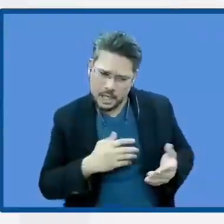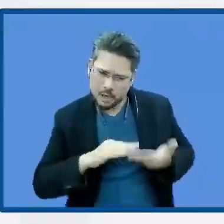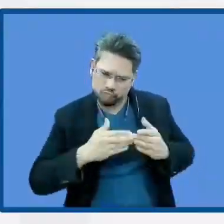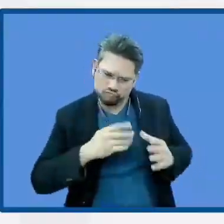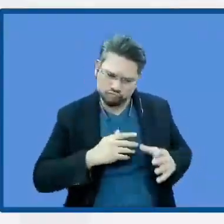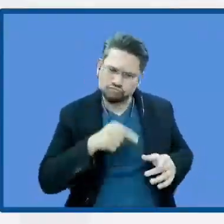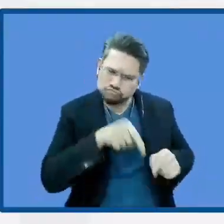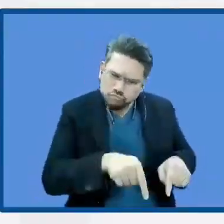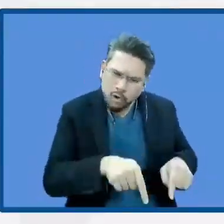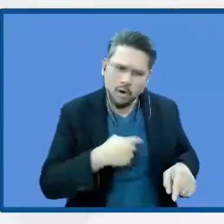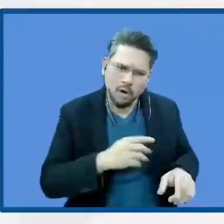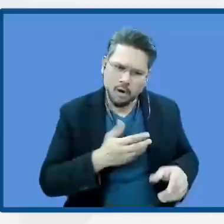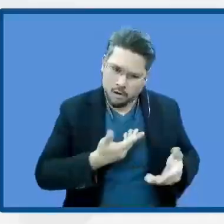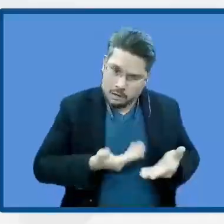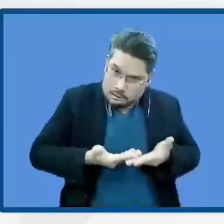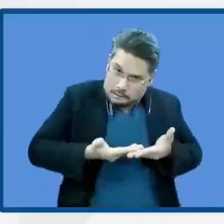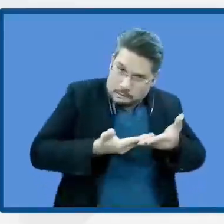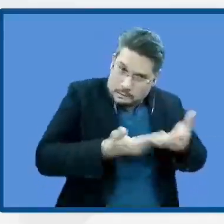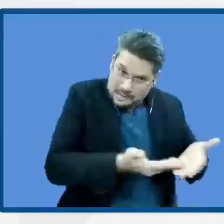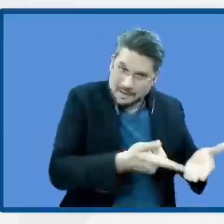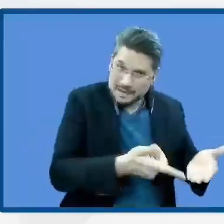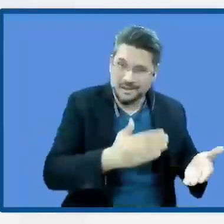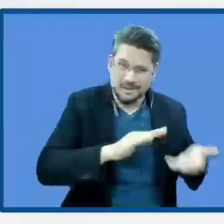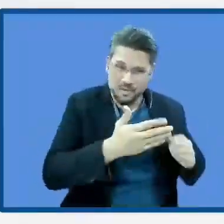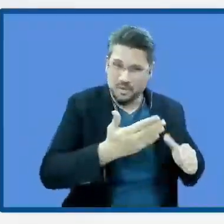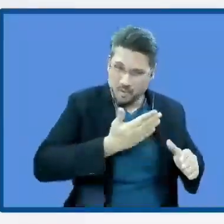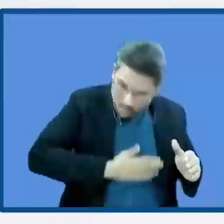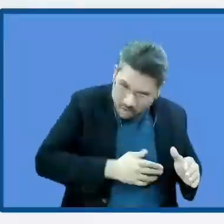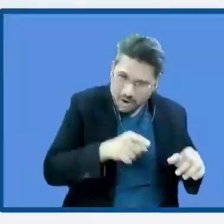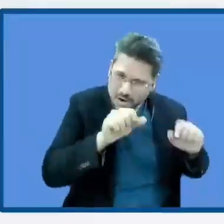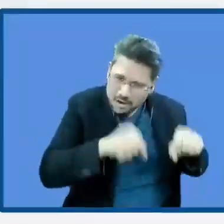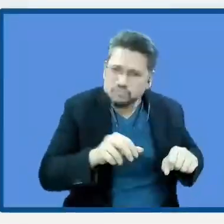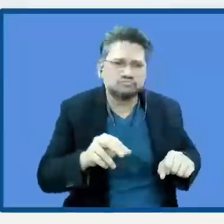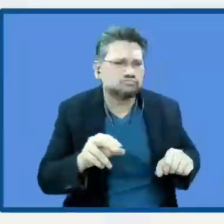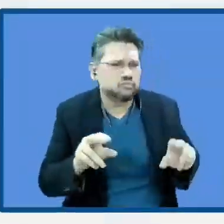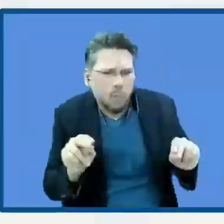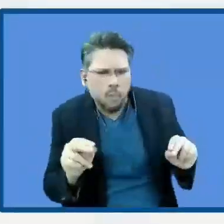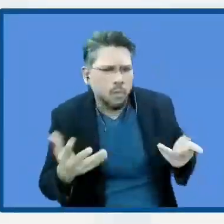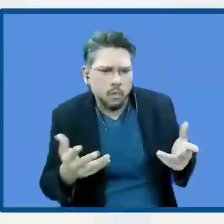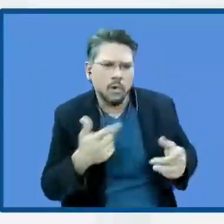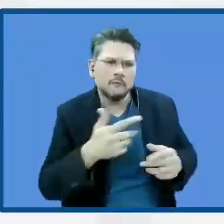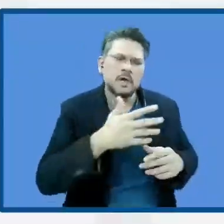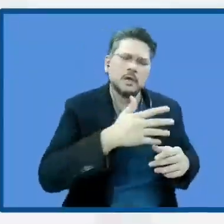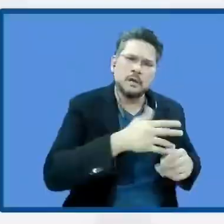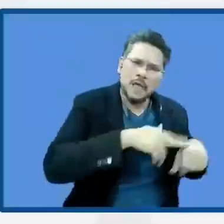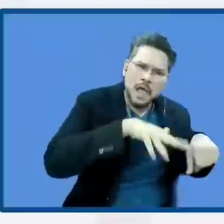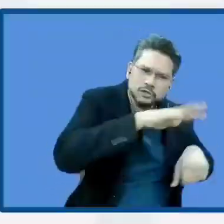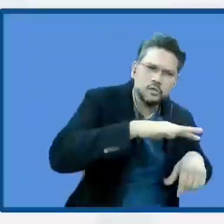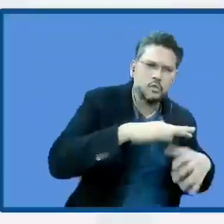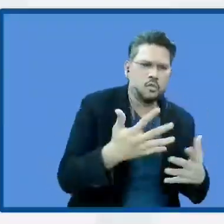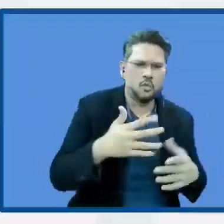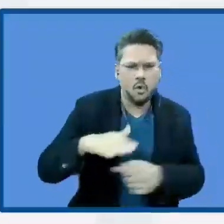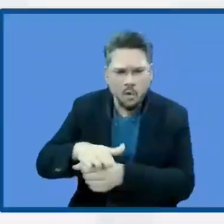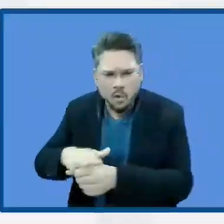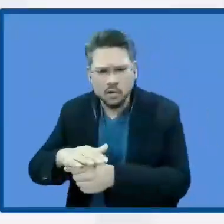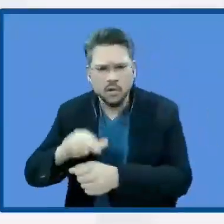that? How does national public policy and local public policy contribute to it? And how am I